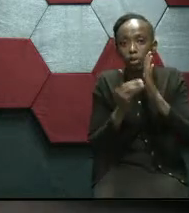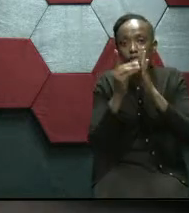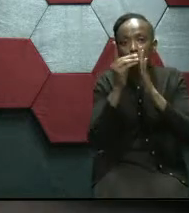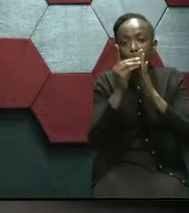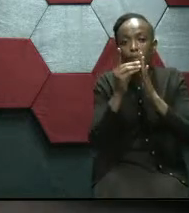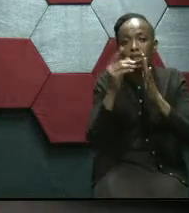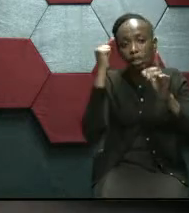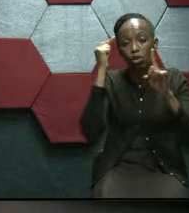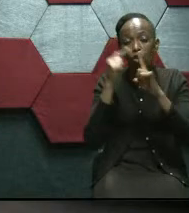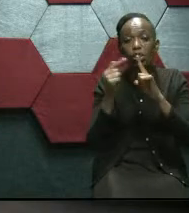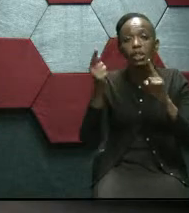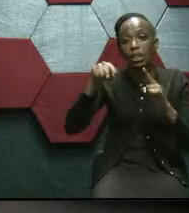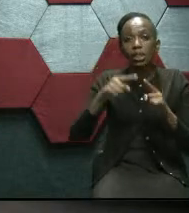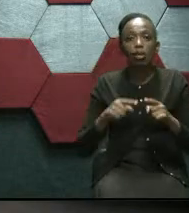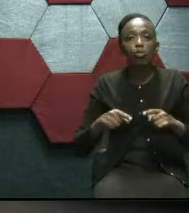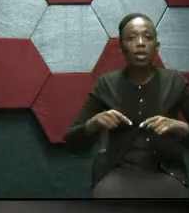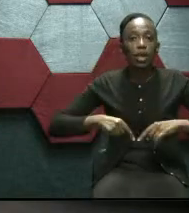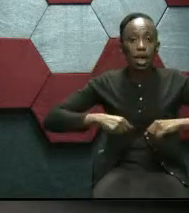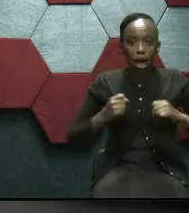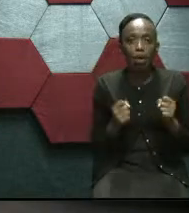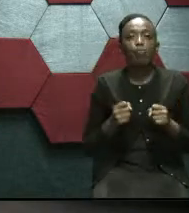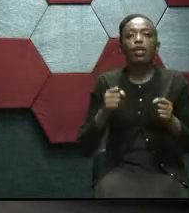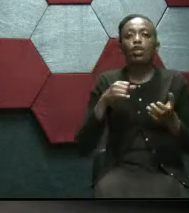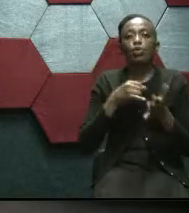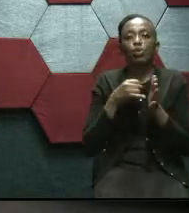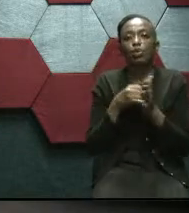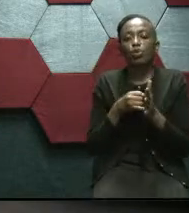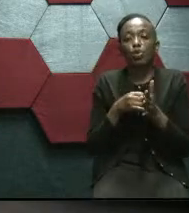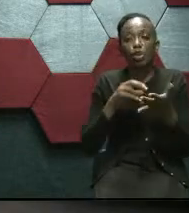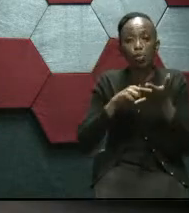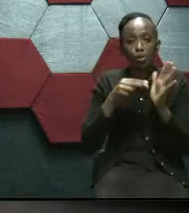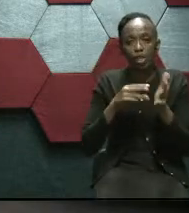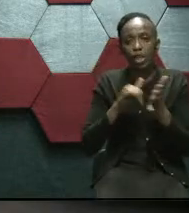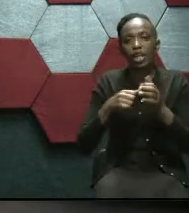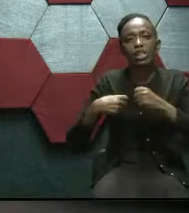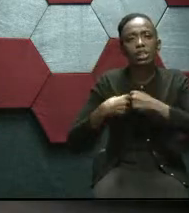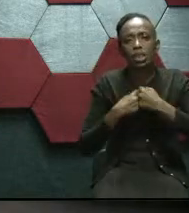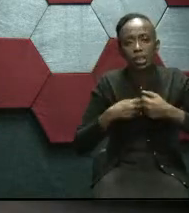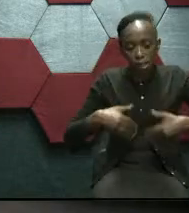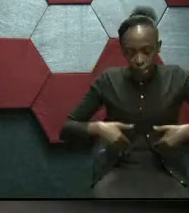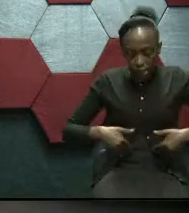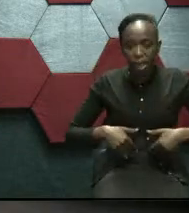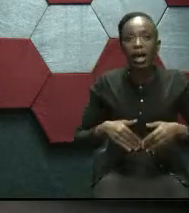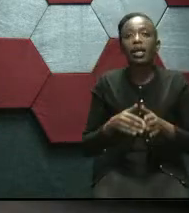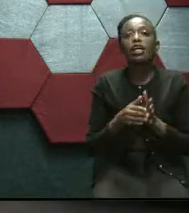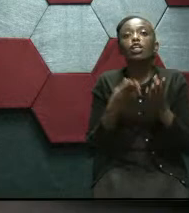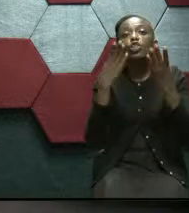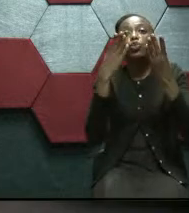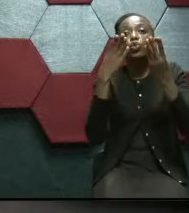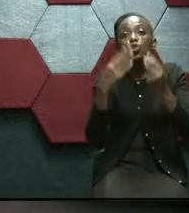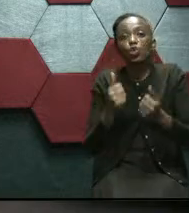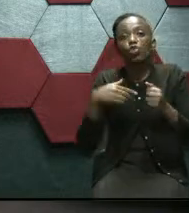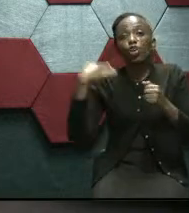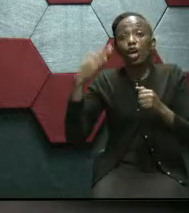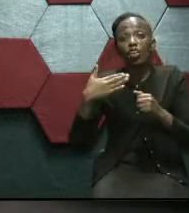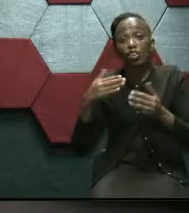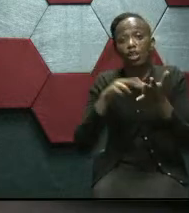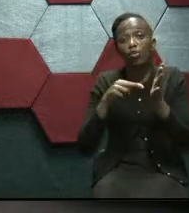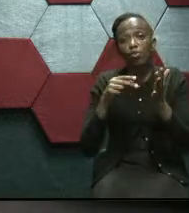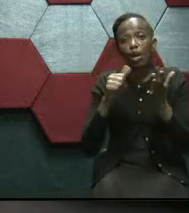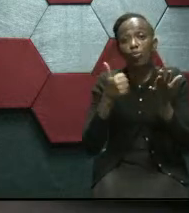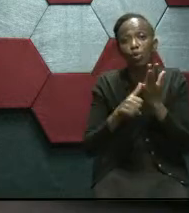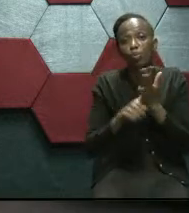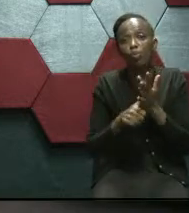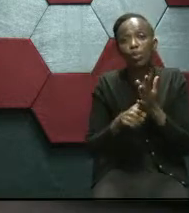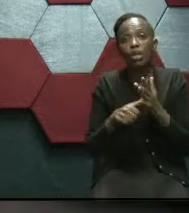goals, and we are also glad to be part of an initiative that challenges young people to solve everyday problems